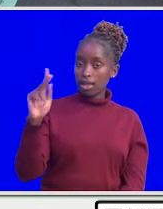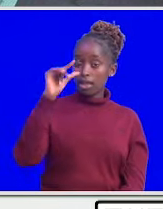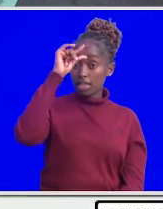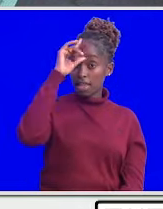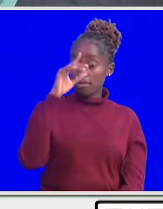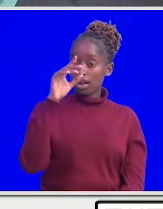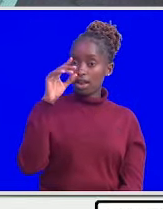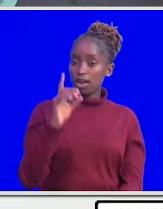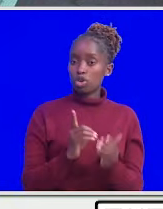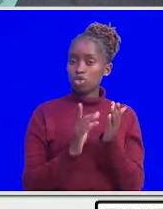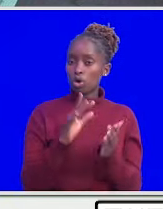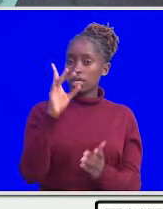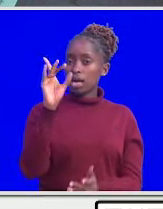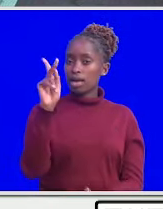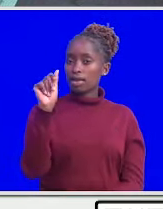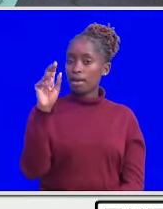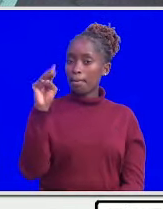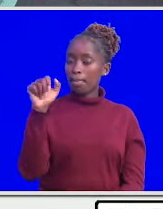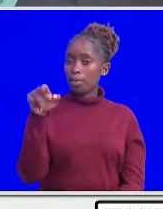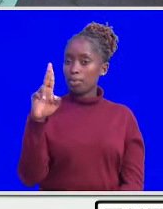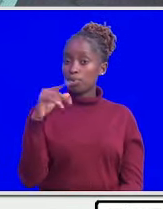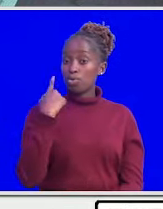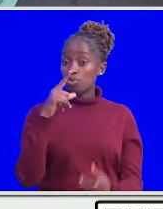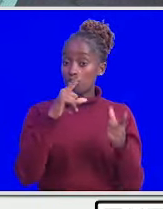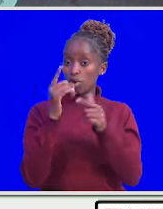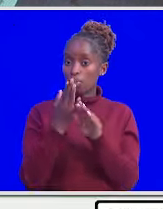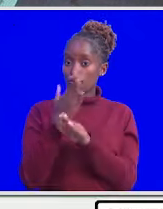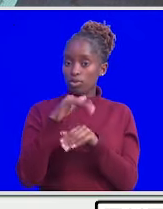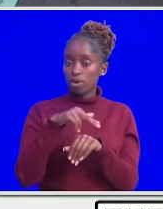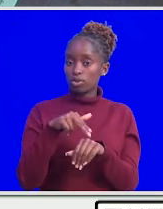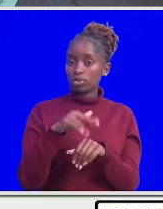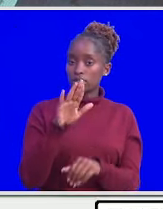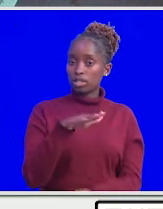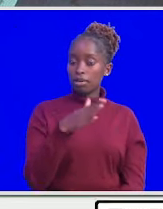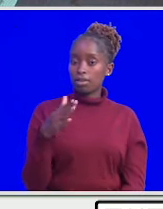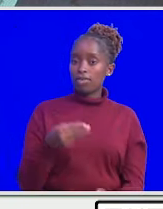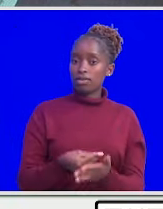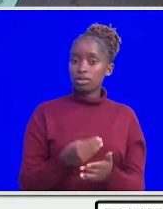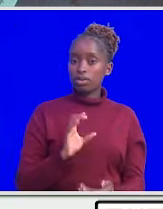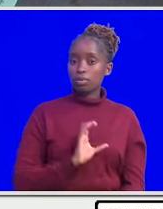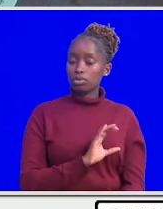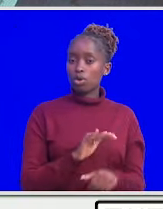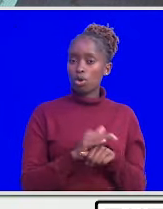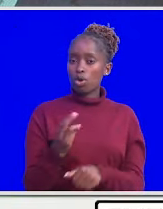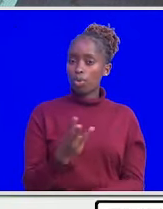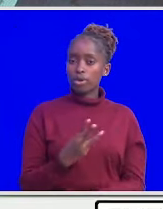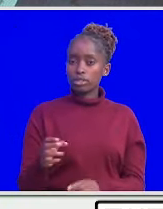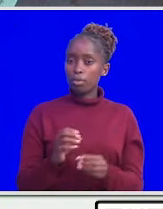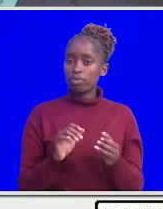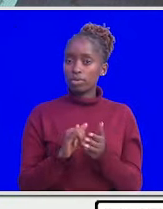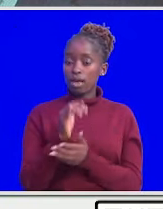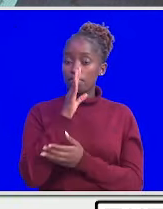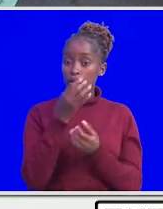Thuge, who appeared before the National Assembly's Finance Committee on Wednesday, the move was informed due